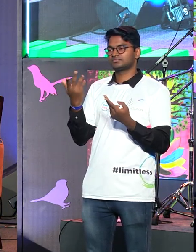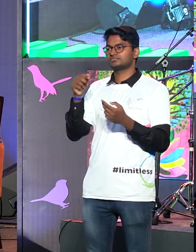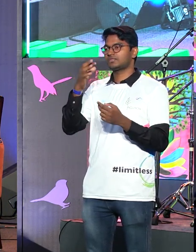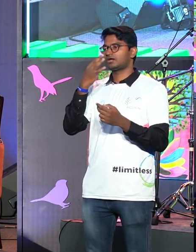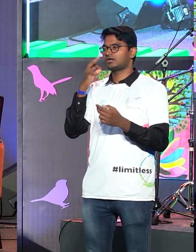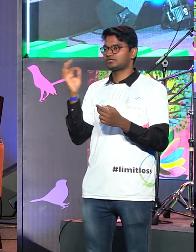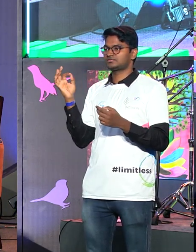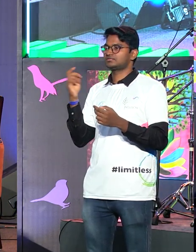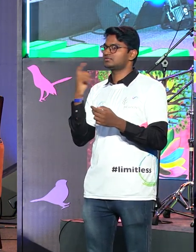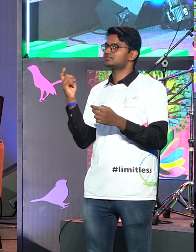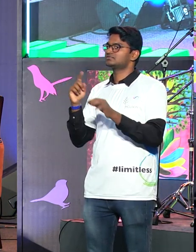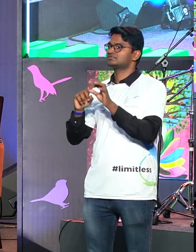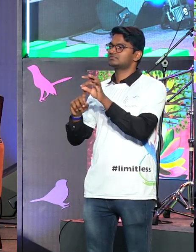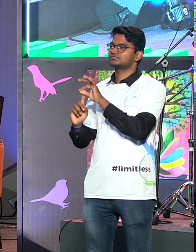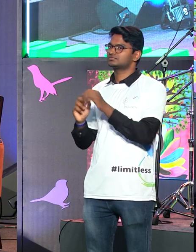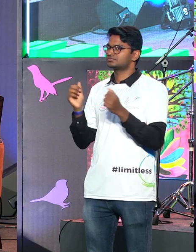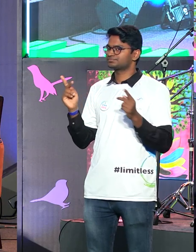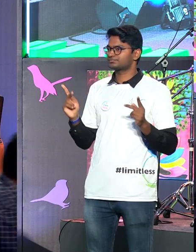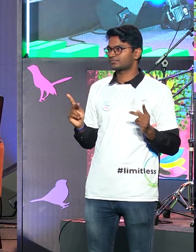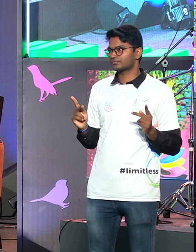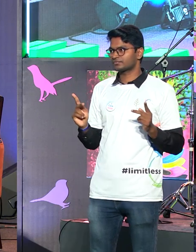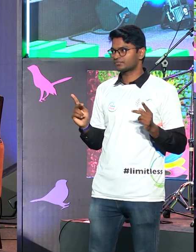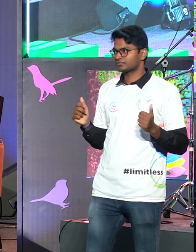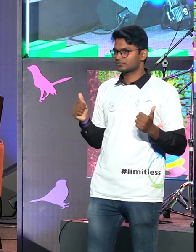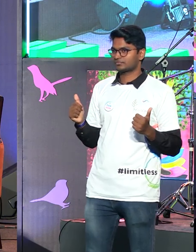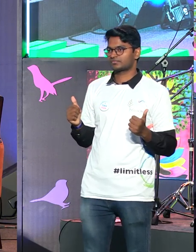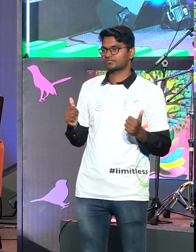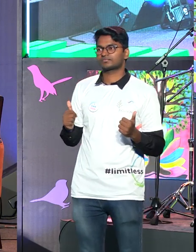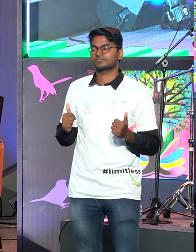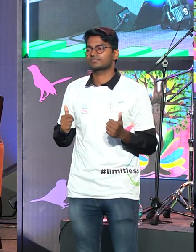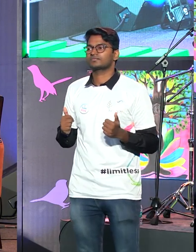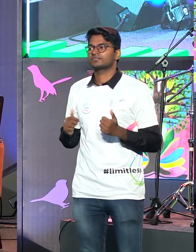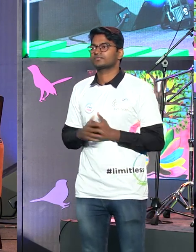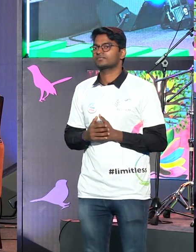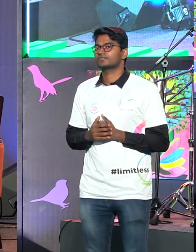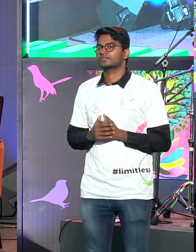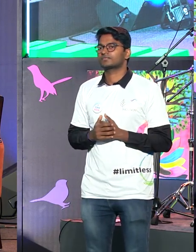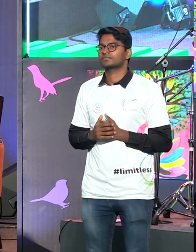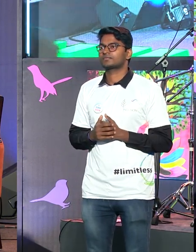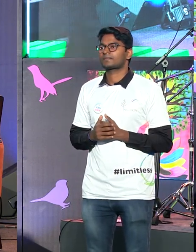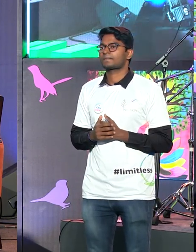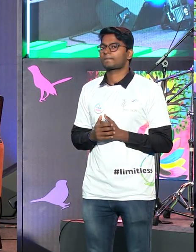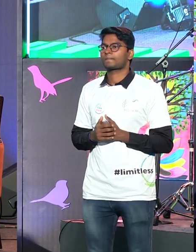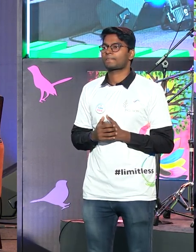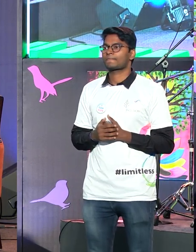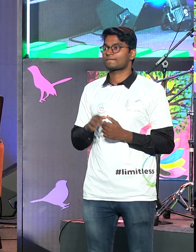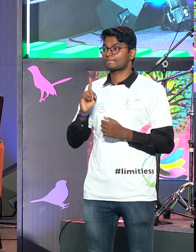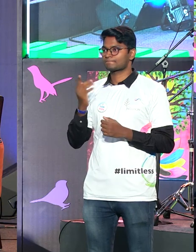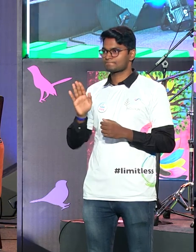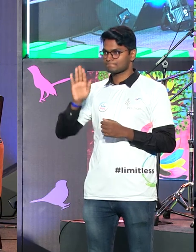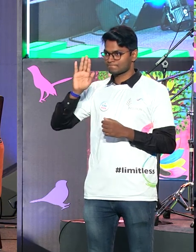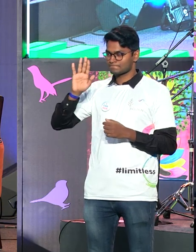and a mic runner will come to you. Is that okay? Okay. Let's ask, raise your hands. Normally I